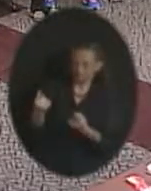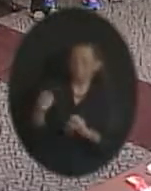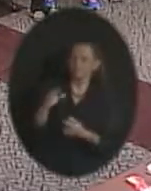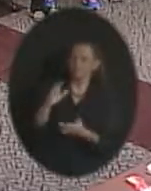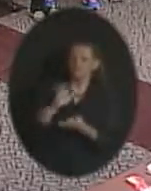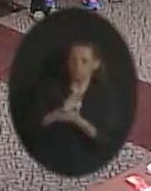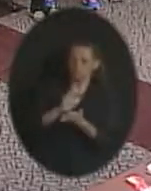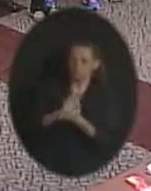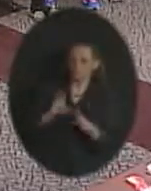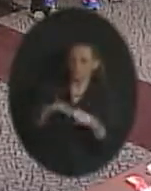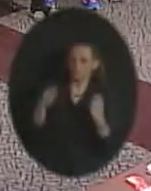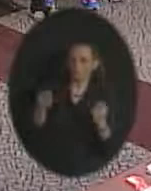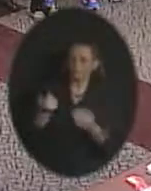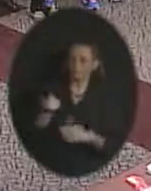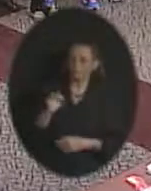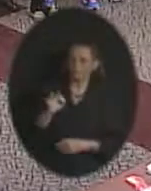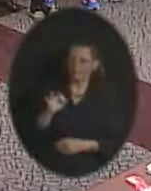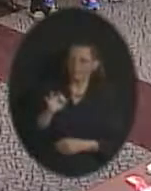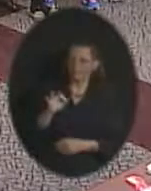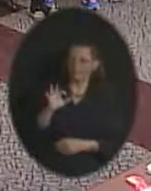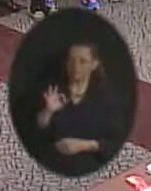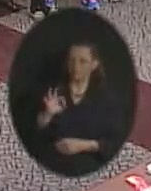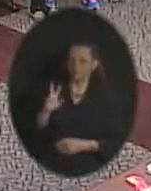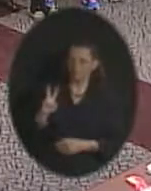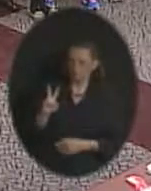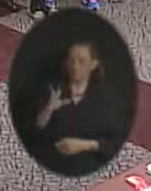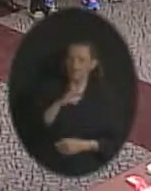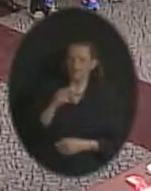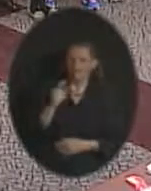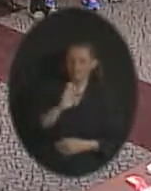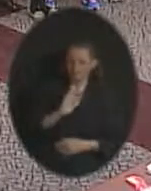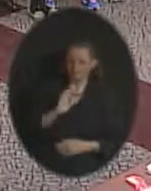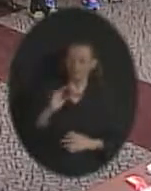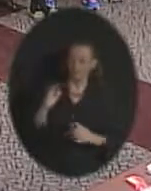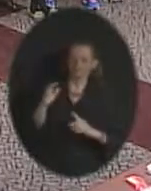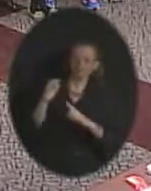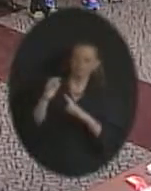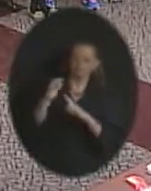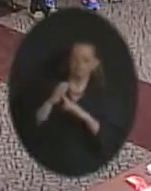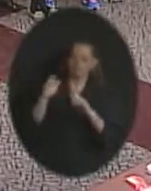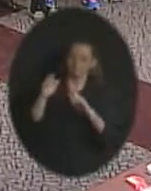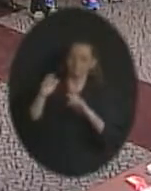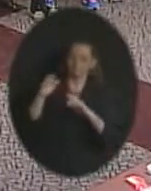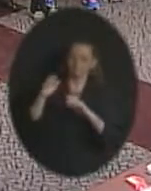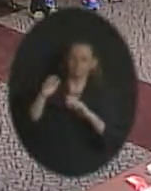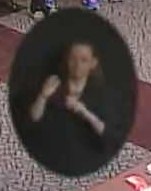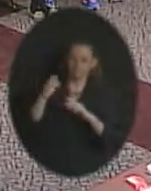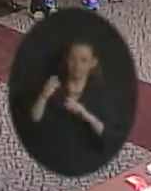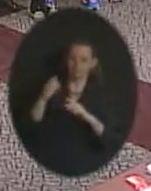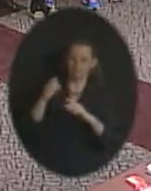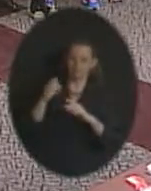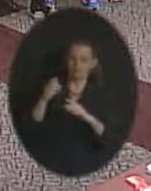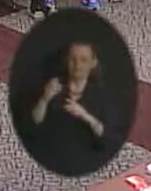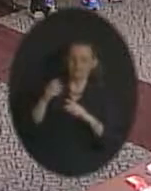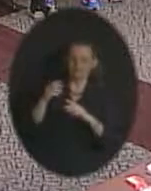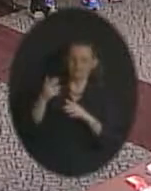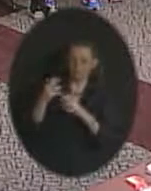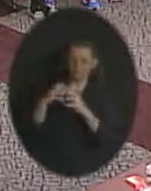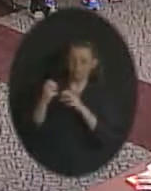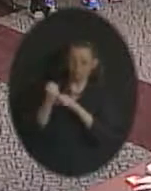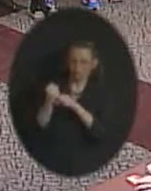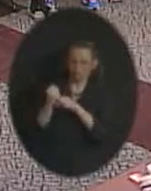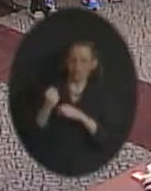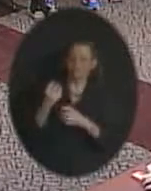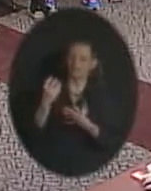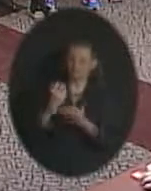also, this continues Olathe's dominance in softball, with district high schools winning the state championship 4 of the last 5 years and 7 out of